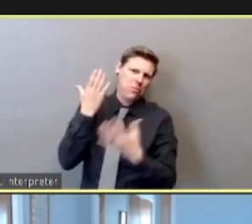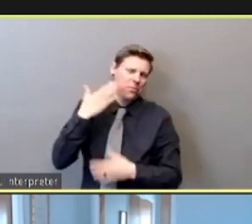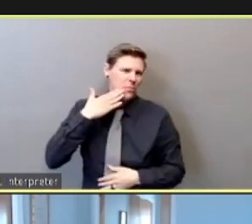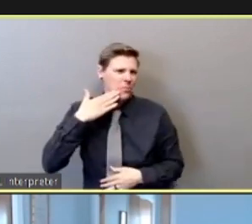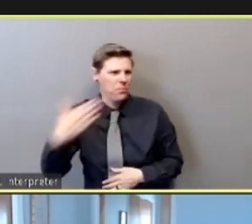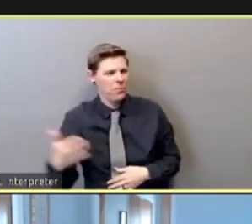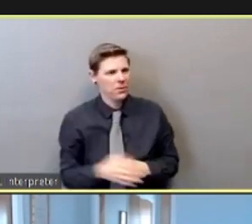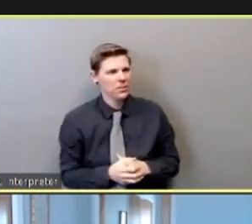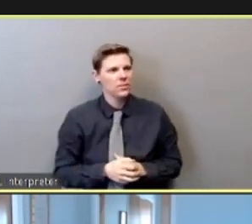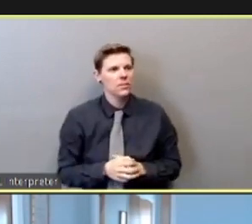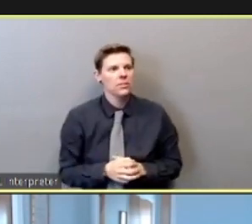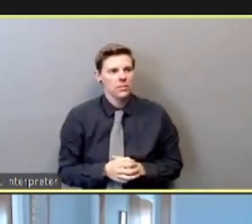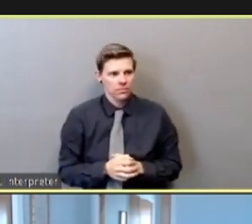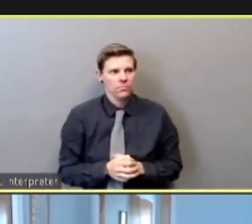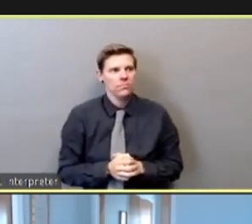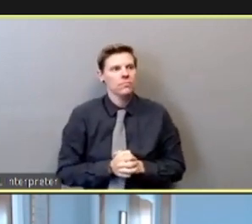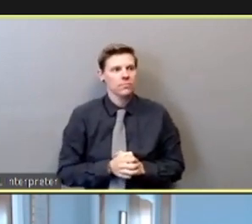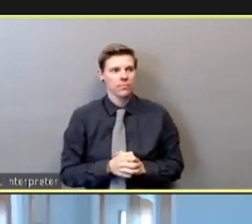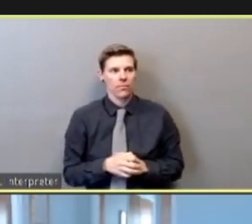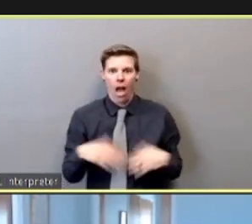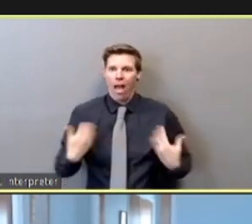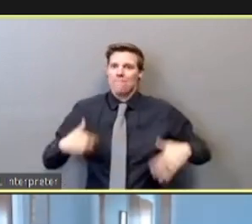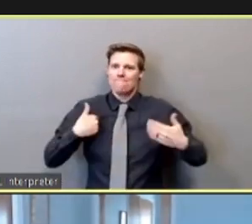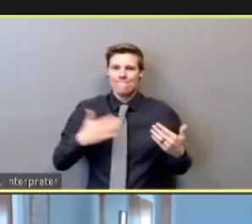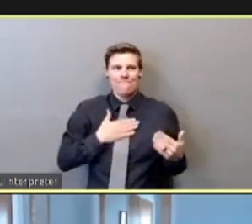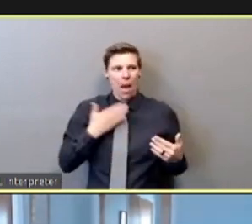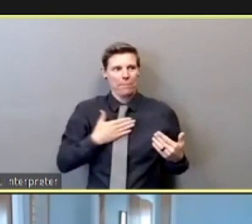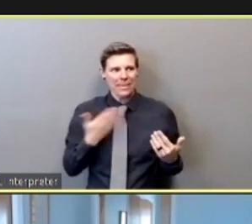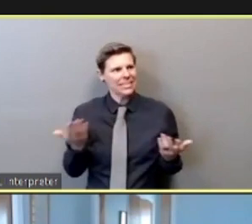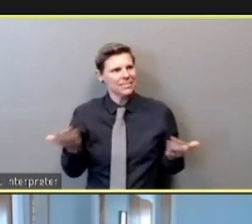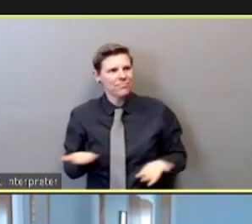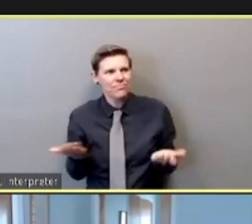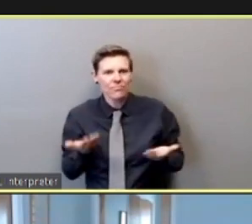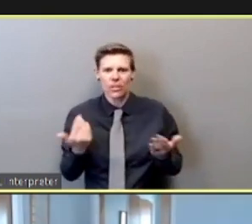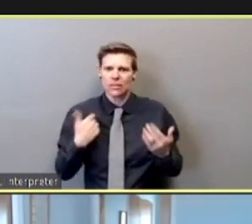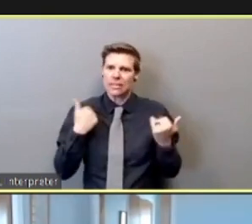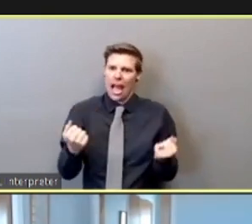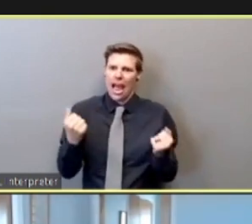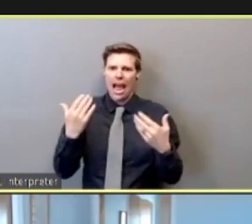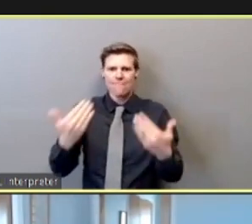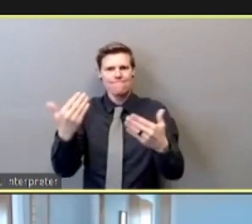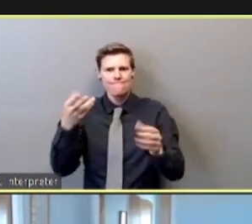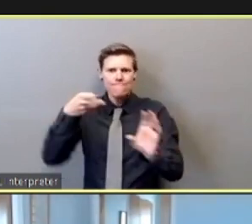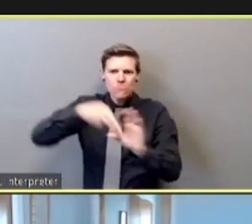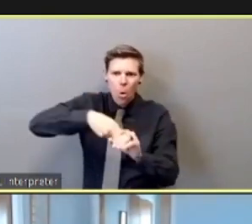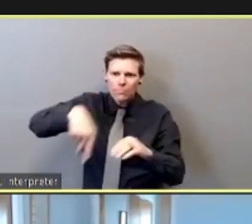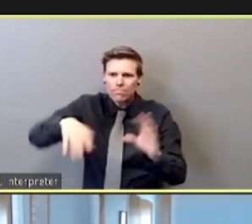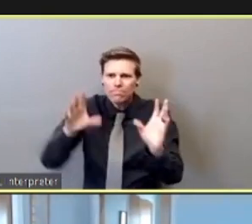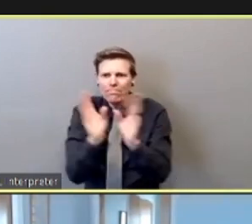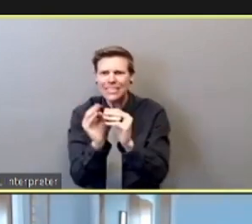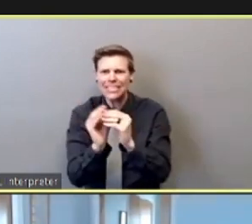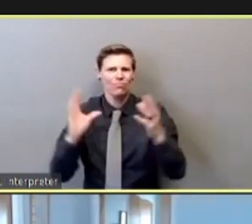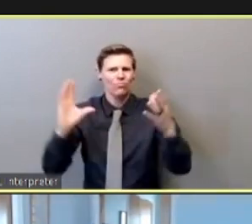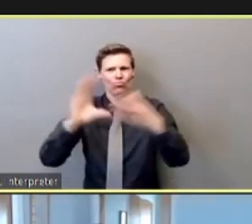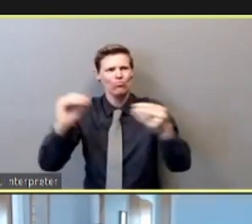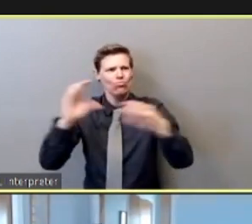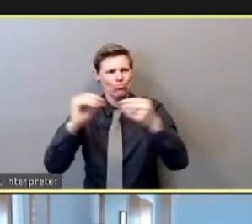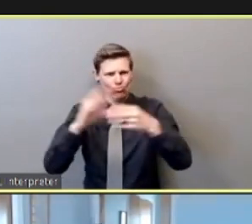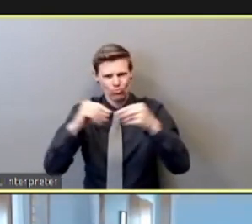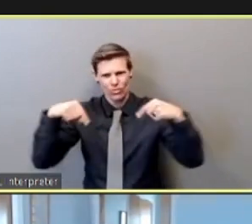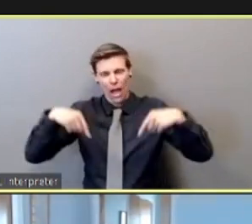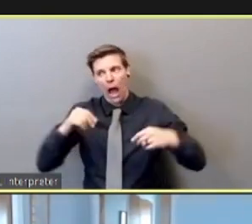today. So very happy to have the opportunity to join my family here in New Mexico, and to have